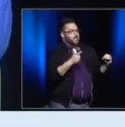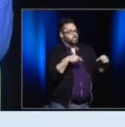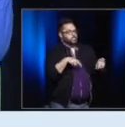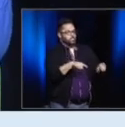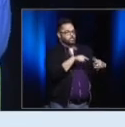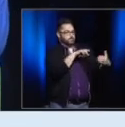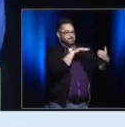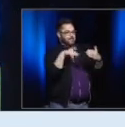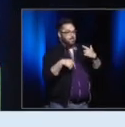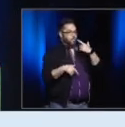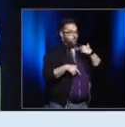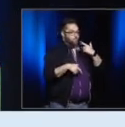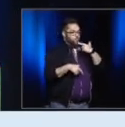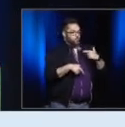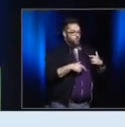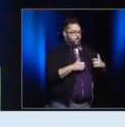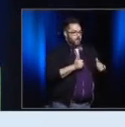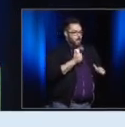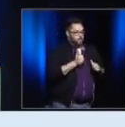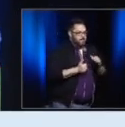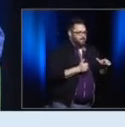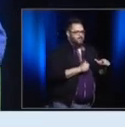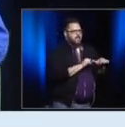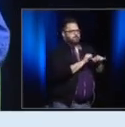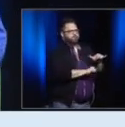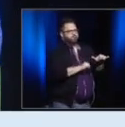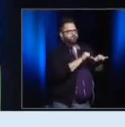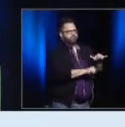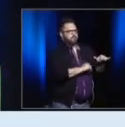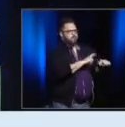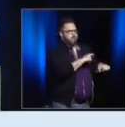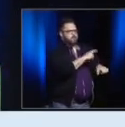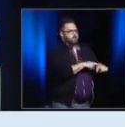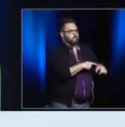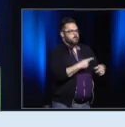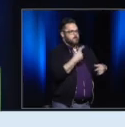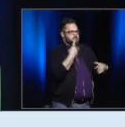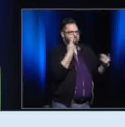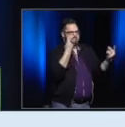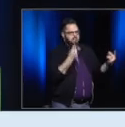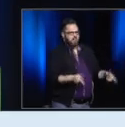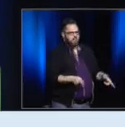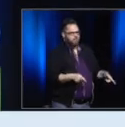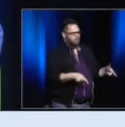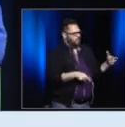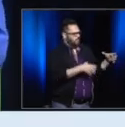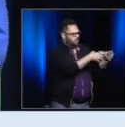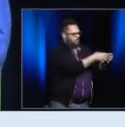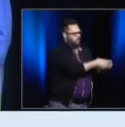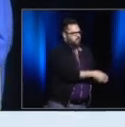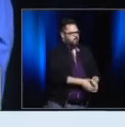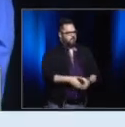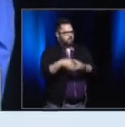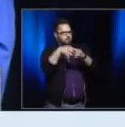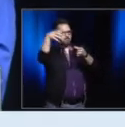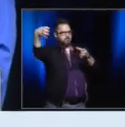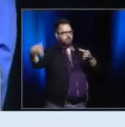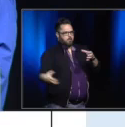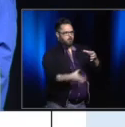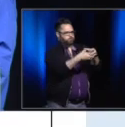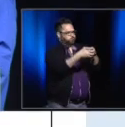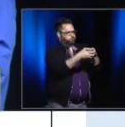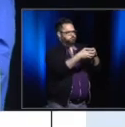the red rascals there, who had been in the area forever, suddenly joined and formed a third-order alliance relationship with those